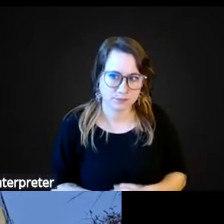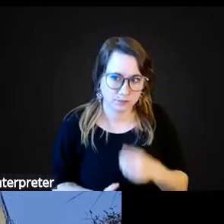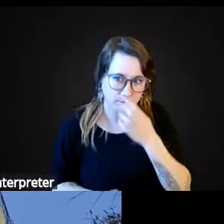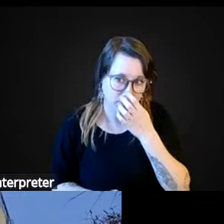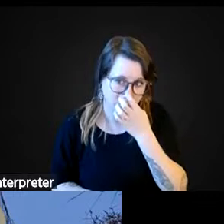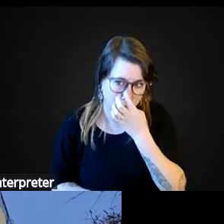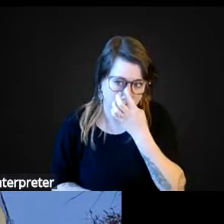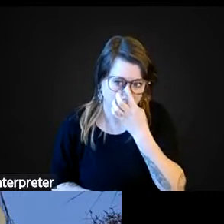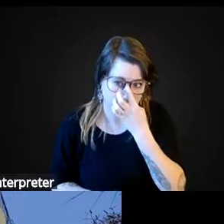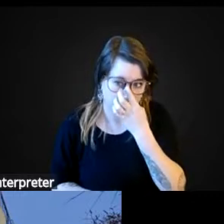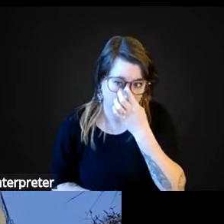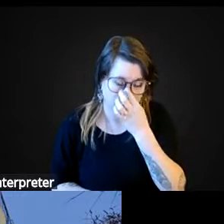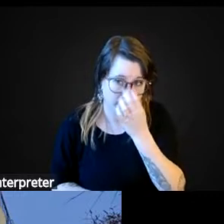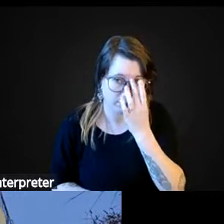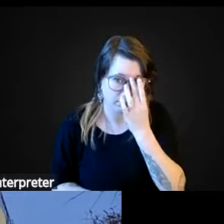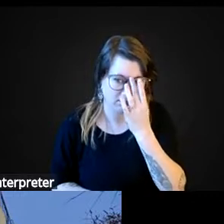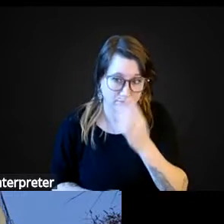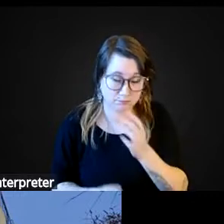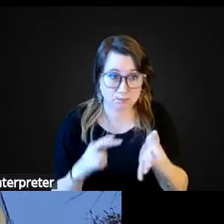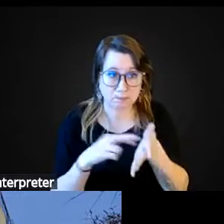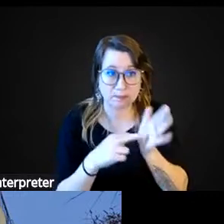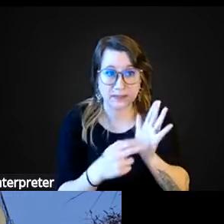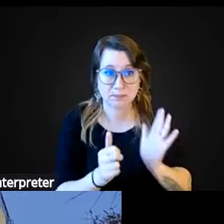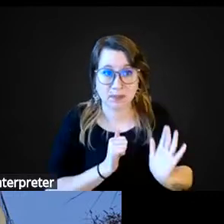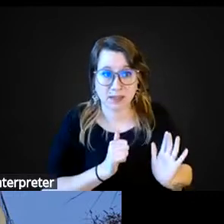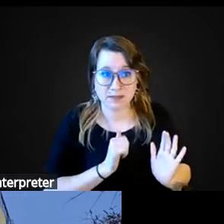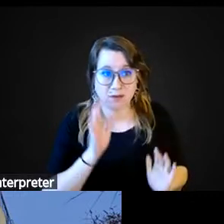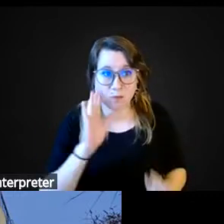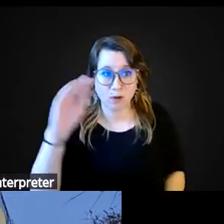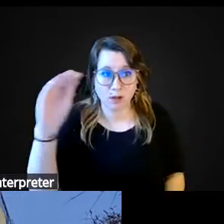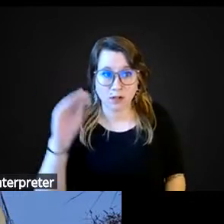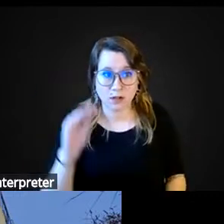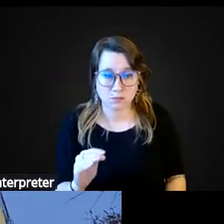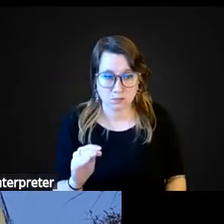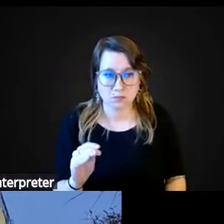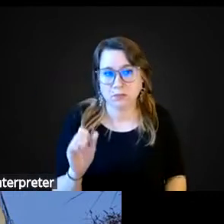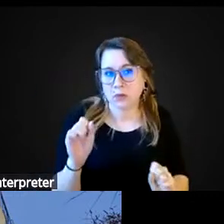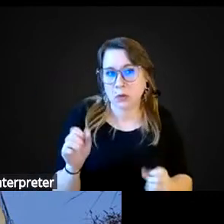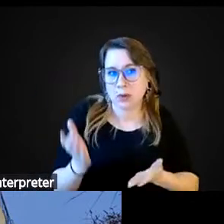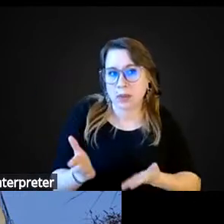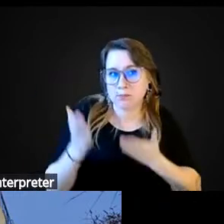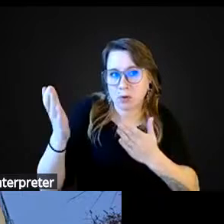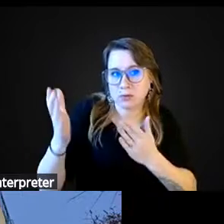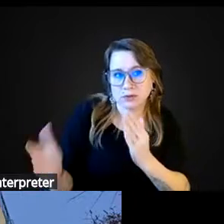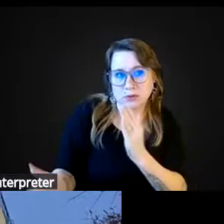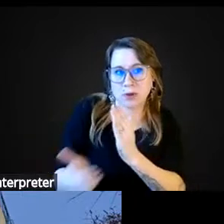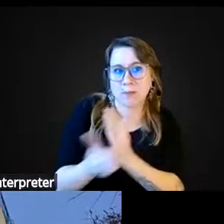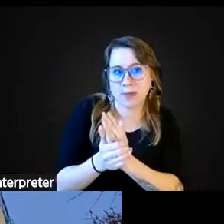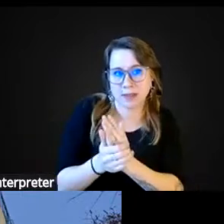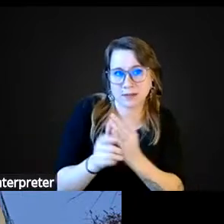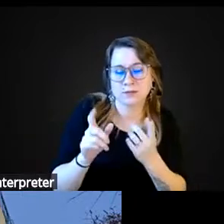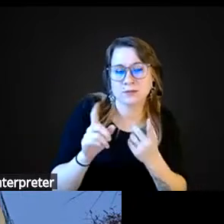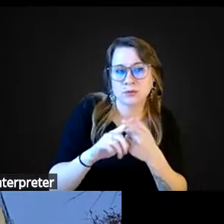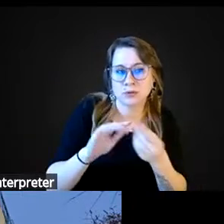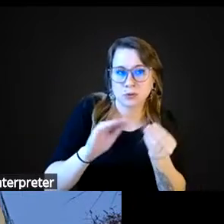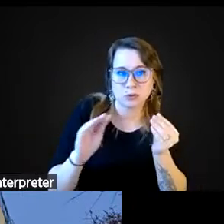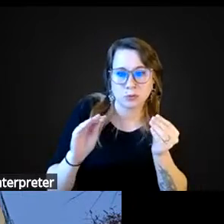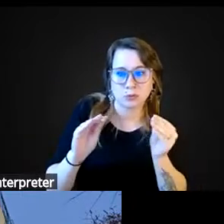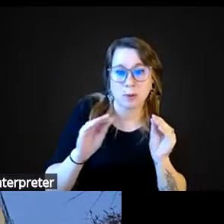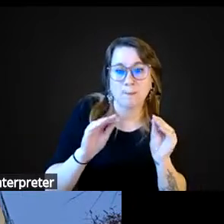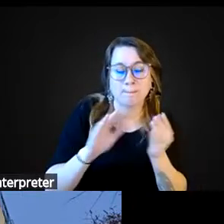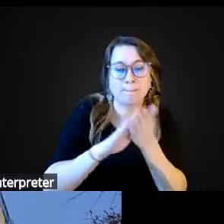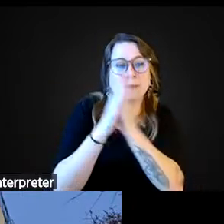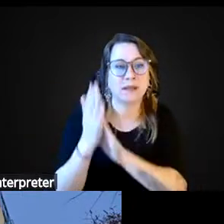so do I need to move it? You can motion to amend to move that item as a vo to voting action items